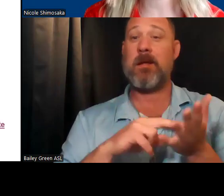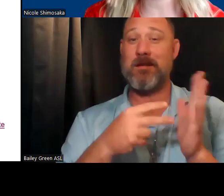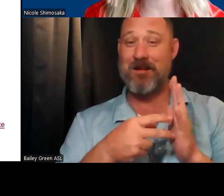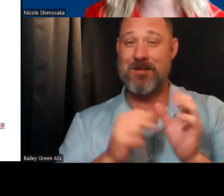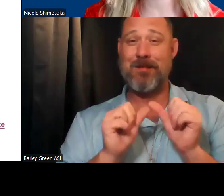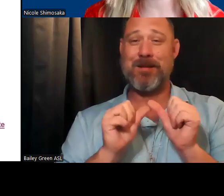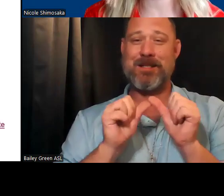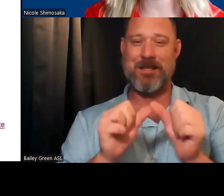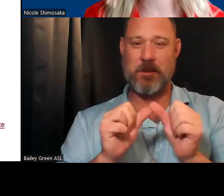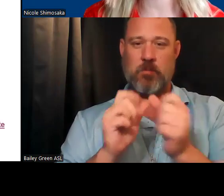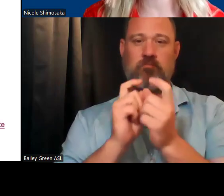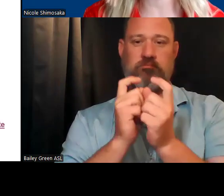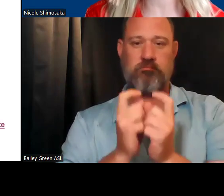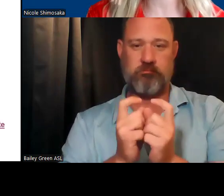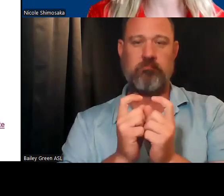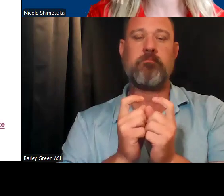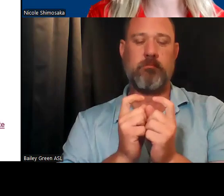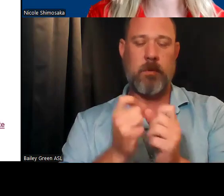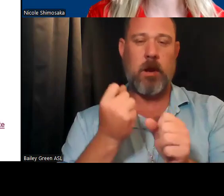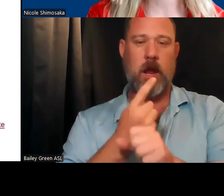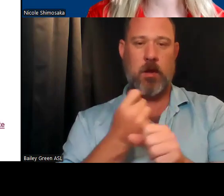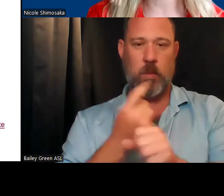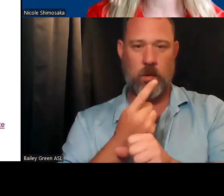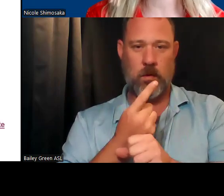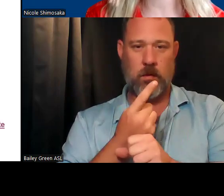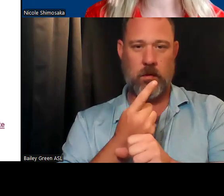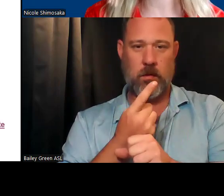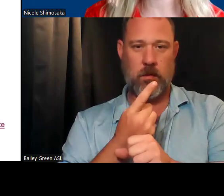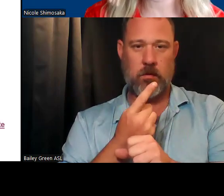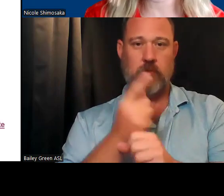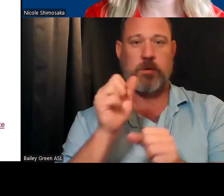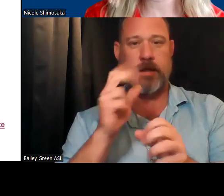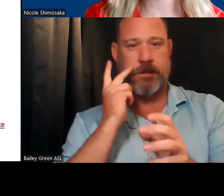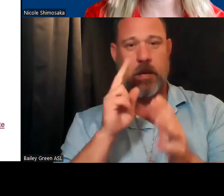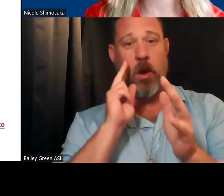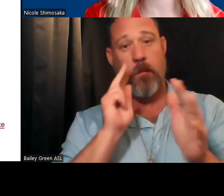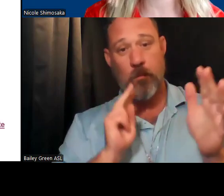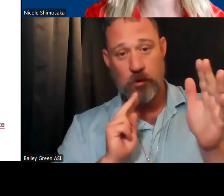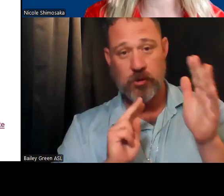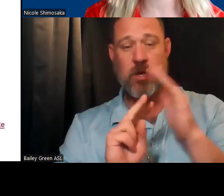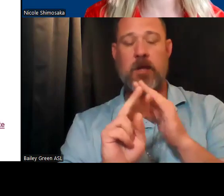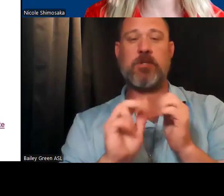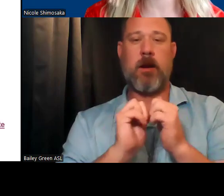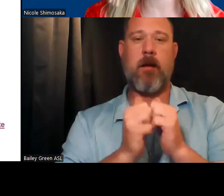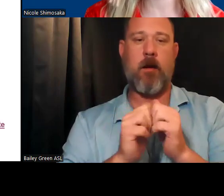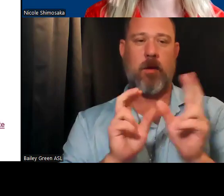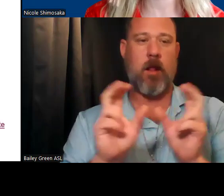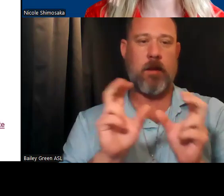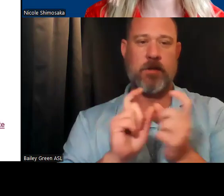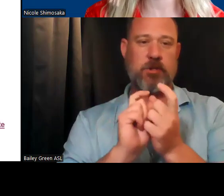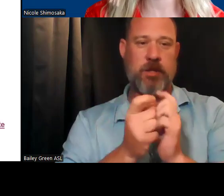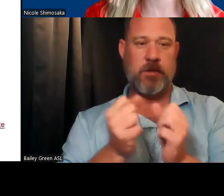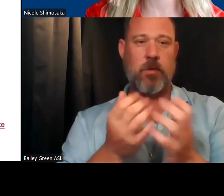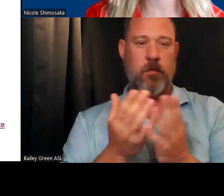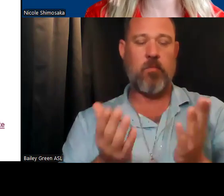to update these allocations on an annual basis so you can see projections of how the allocations might change with these